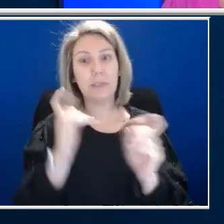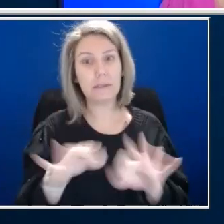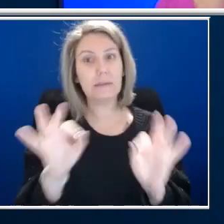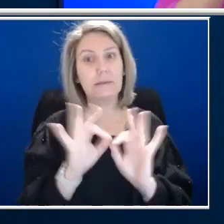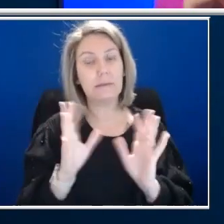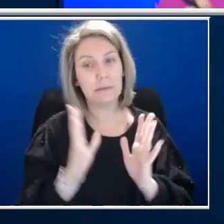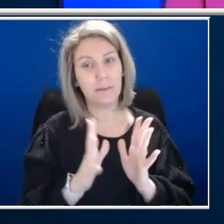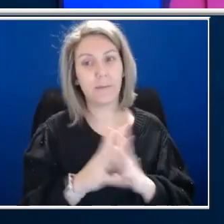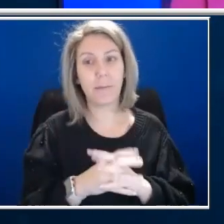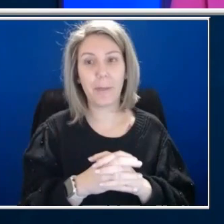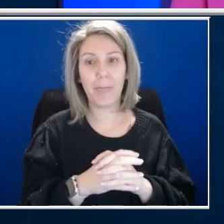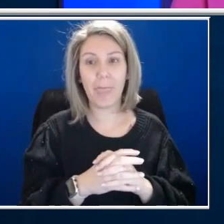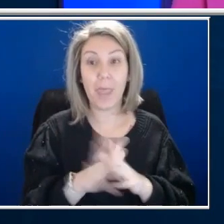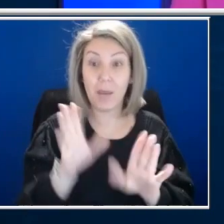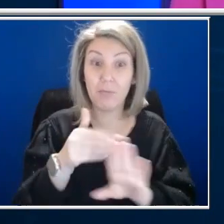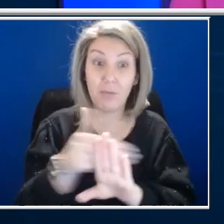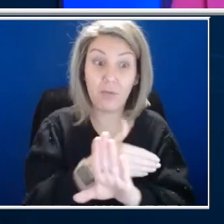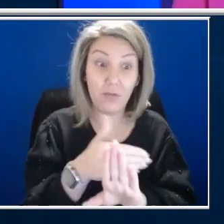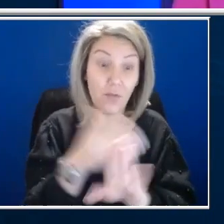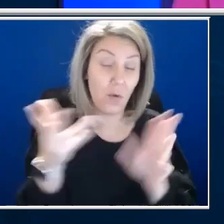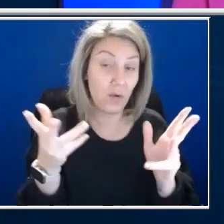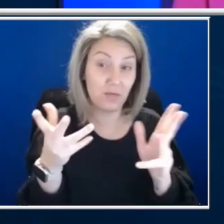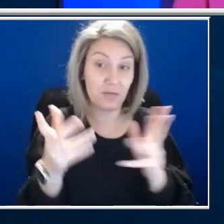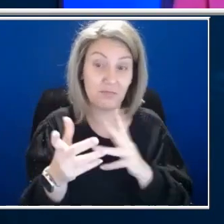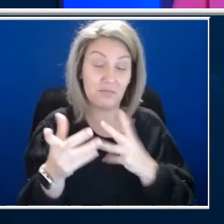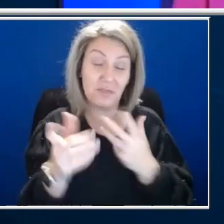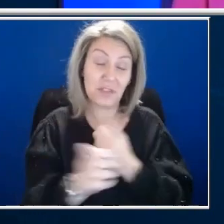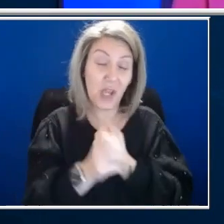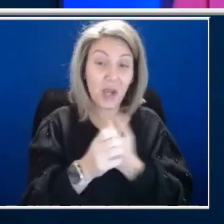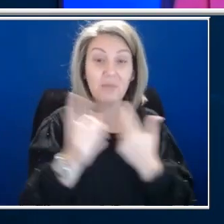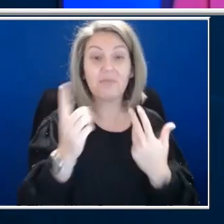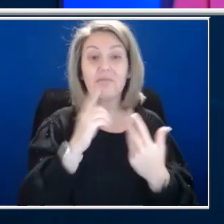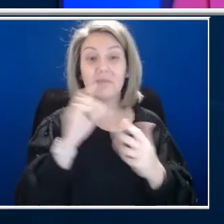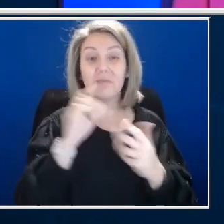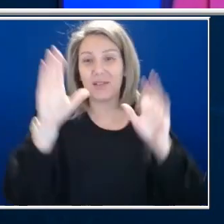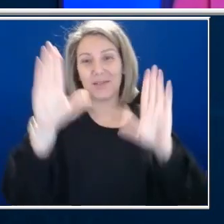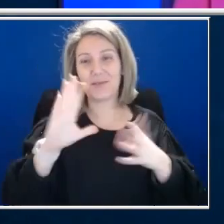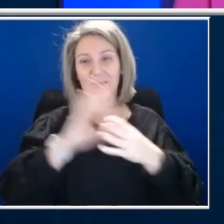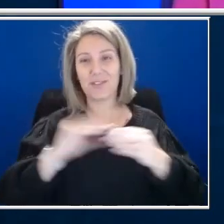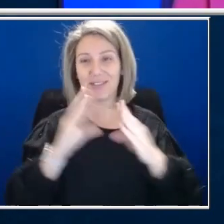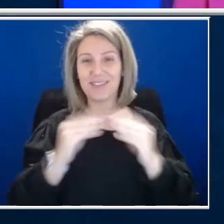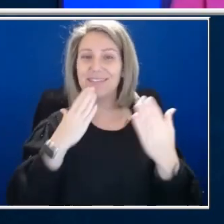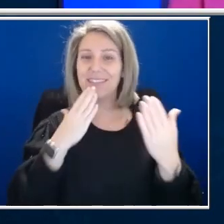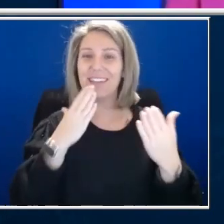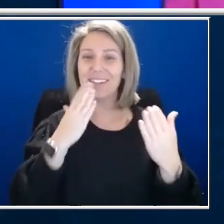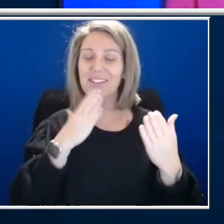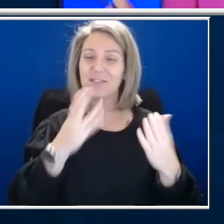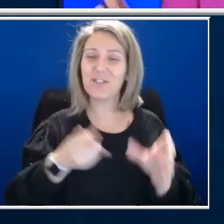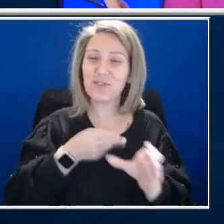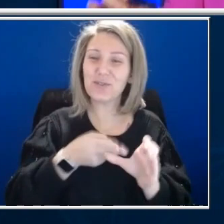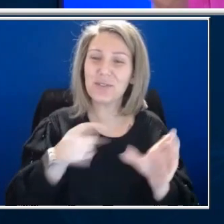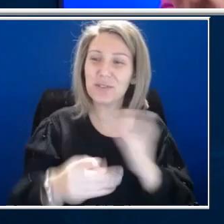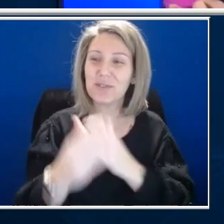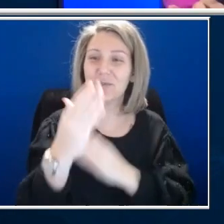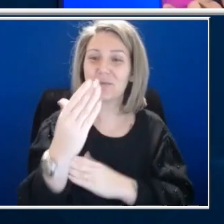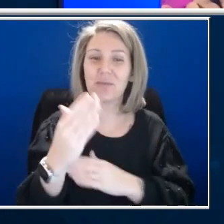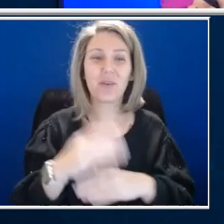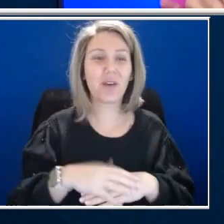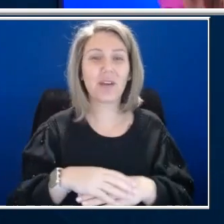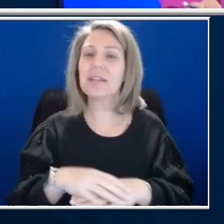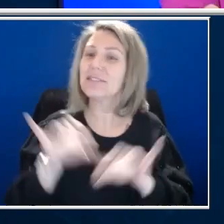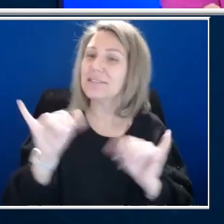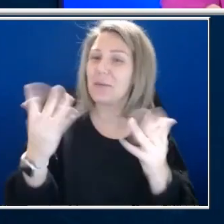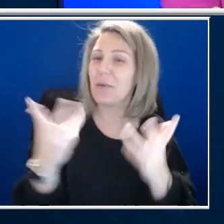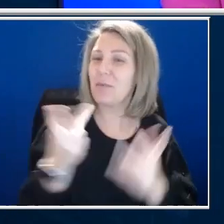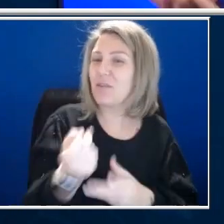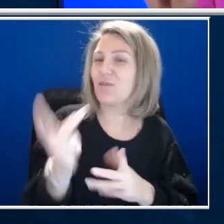Before there was harm. Exactly. So it was great. So it is a great story, and we're glad you're here to share that with us this morning. Dr. Williamson, stick around. We may have a couple questions